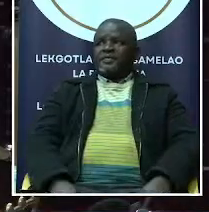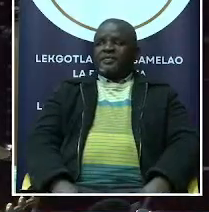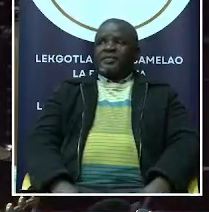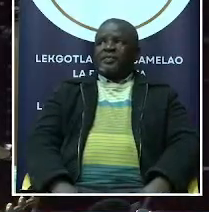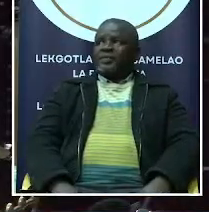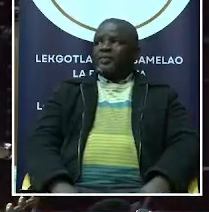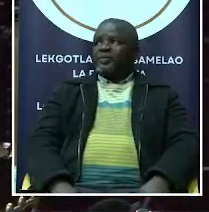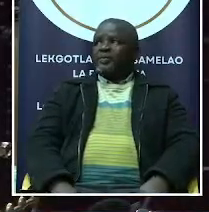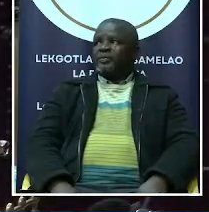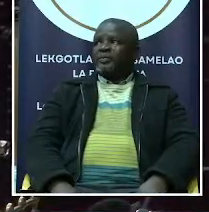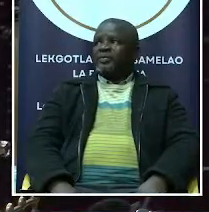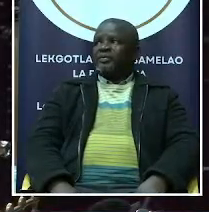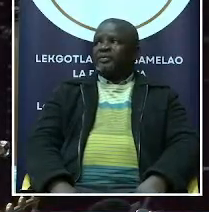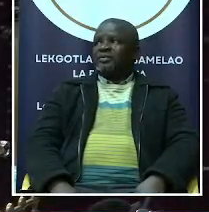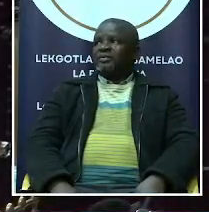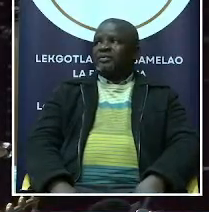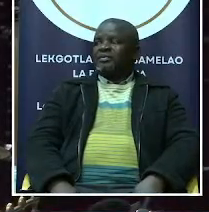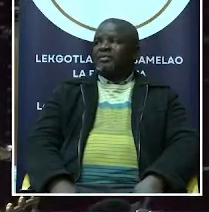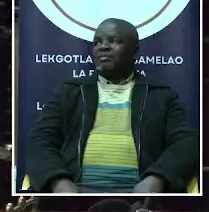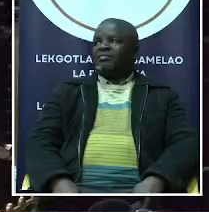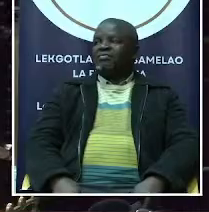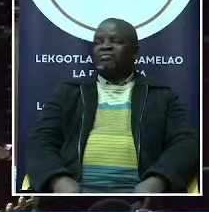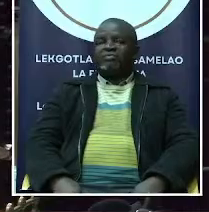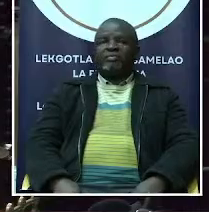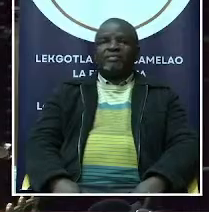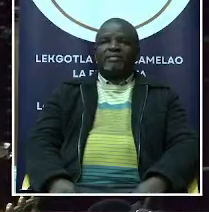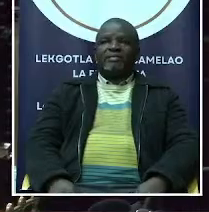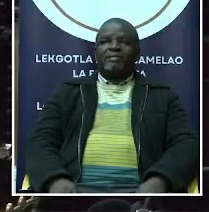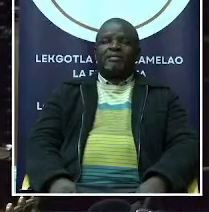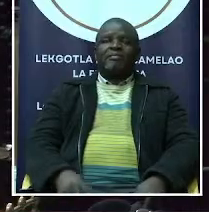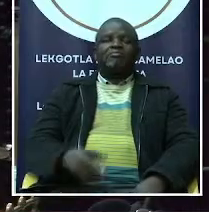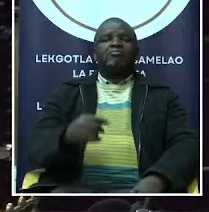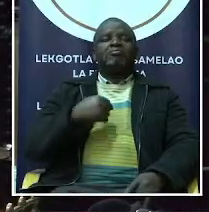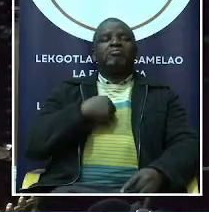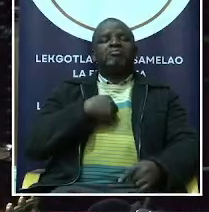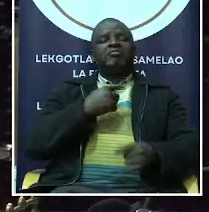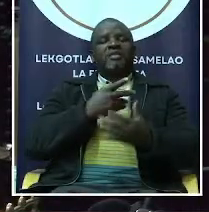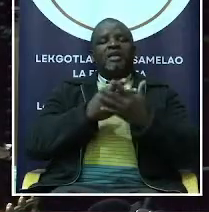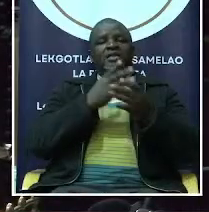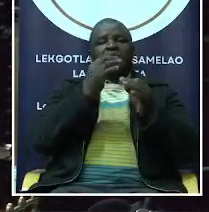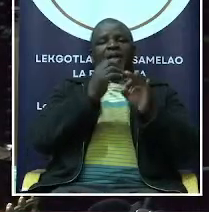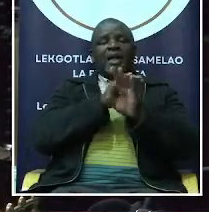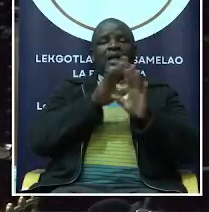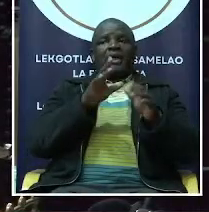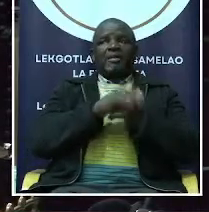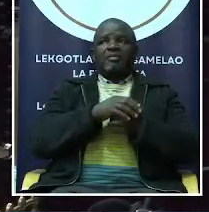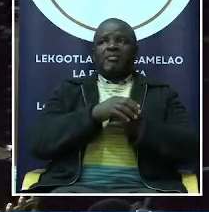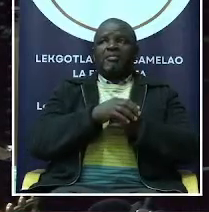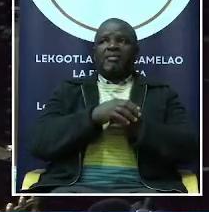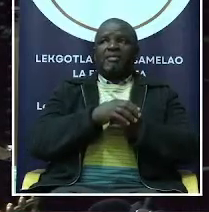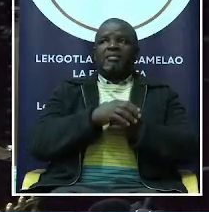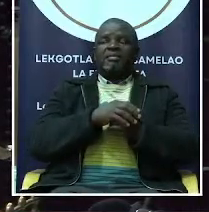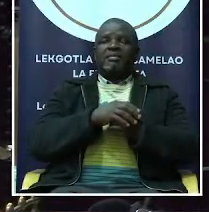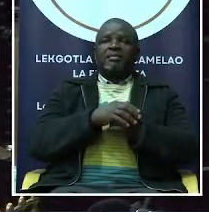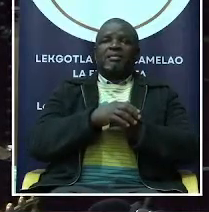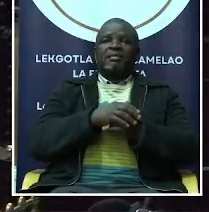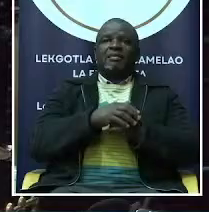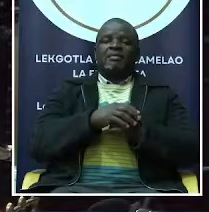No, Speaker, I think I was very clear to say we